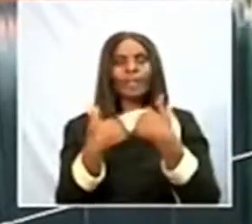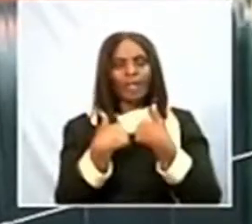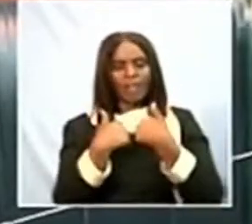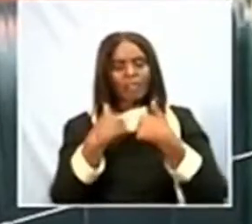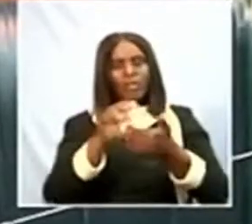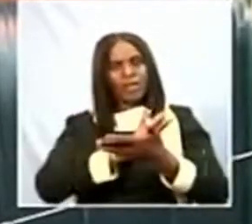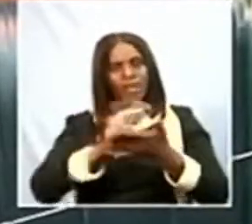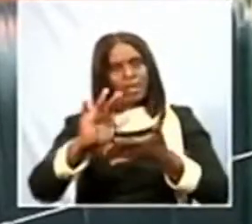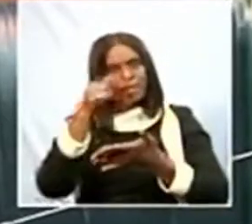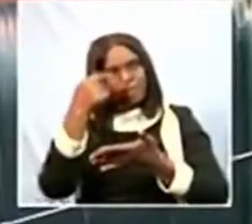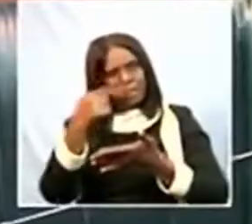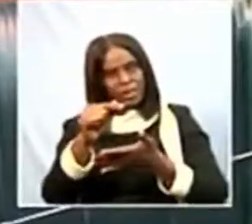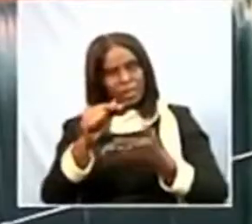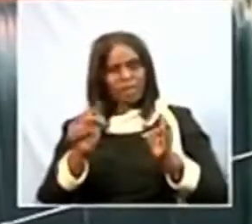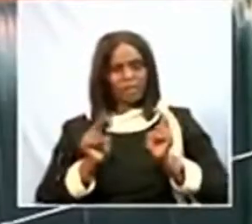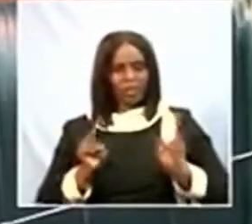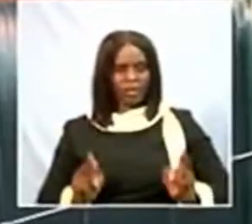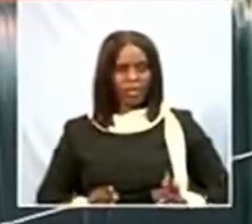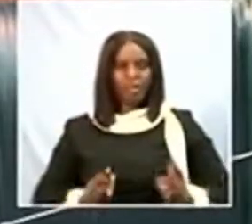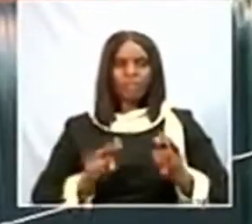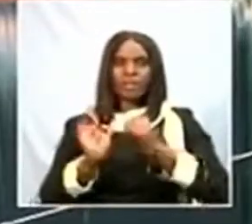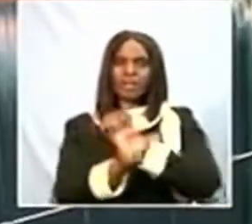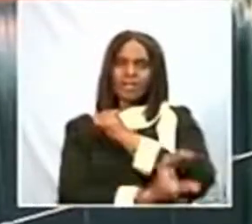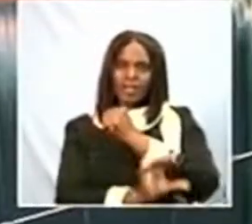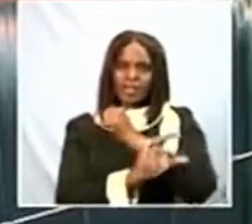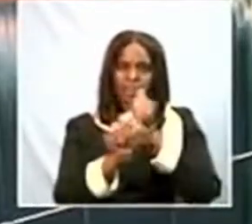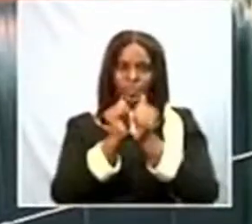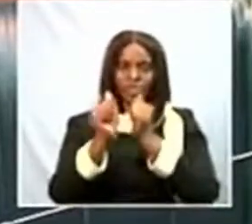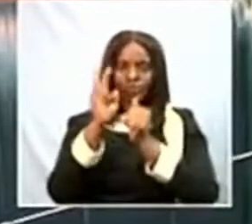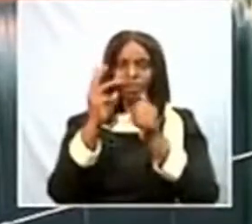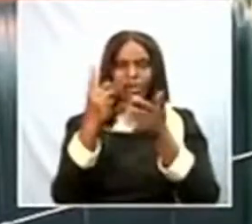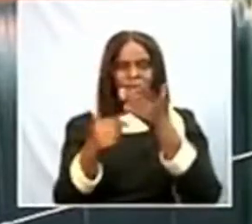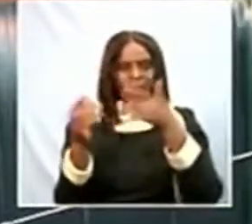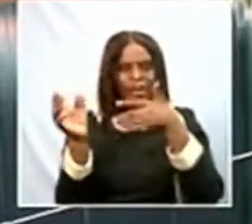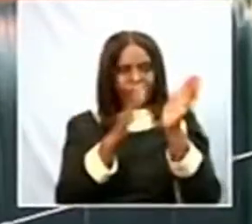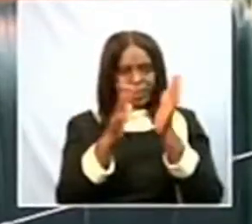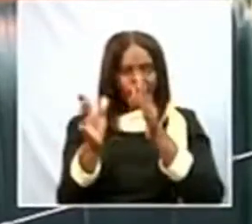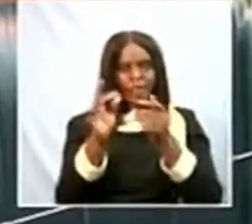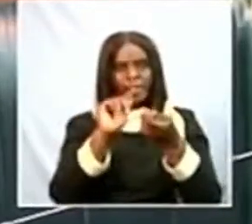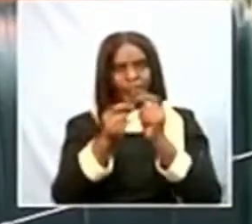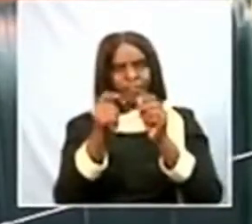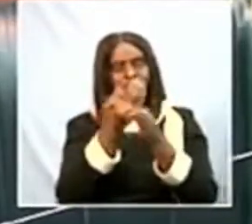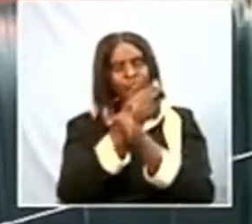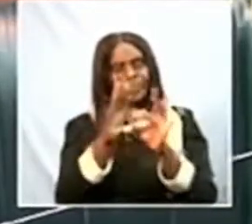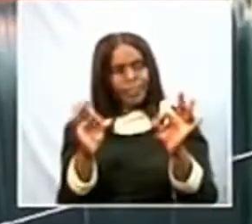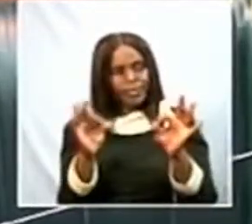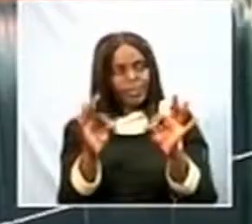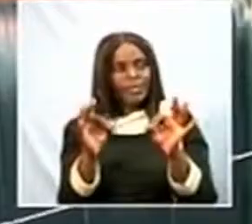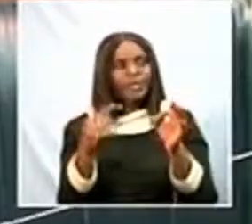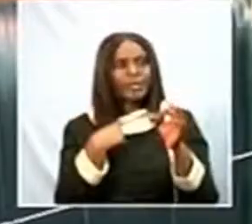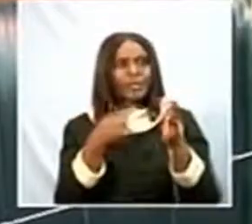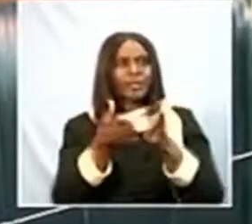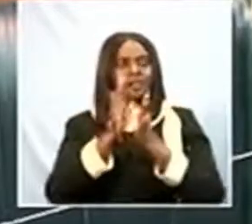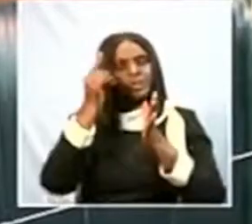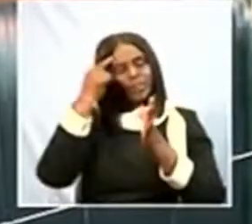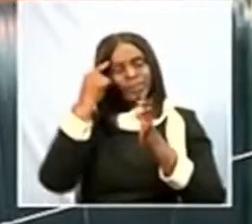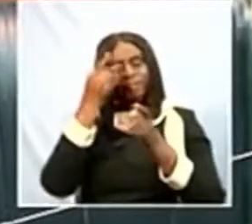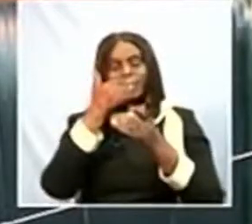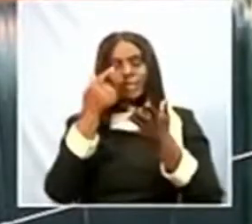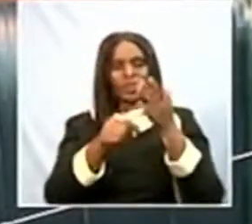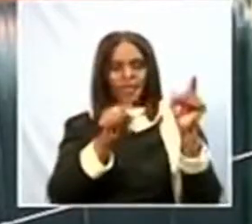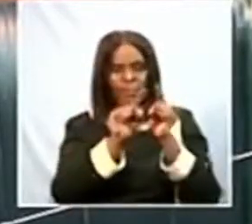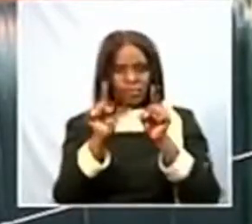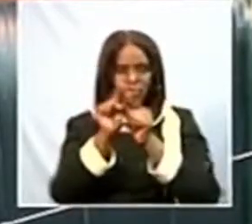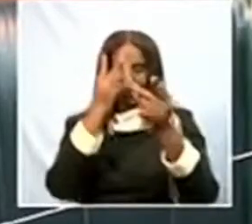clean, green, as well as healthy country, which will be climate change free. Madam Speaker, I strongly urge the government to also